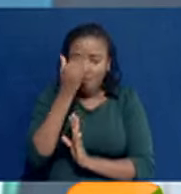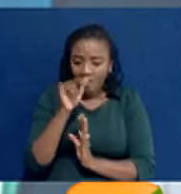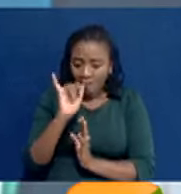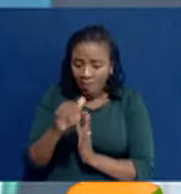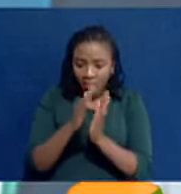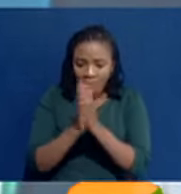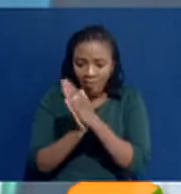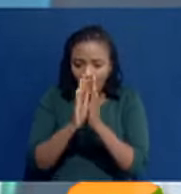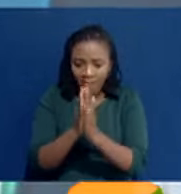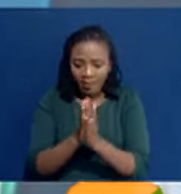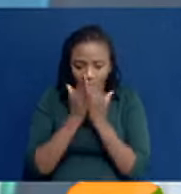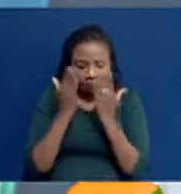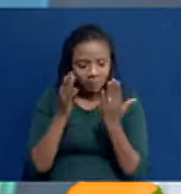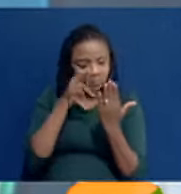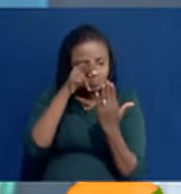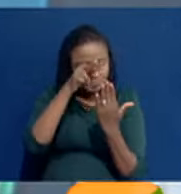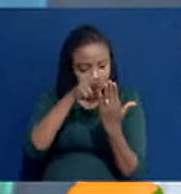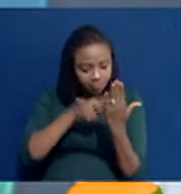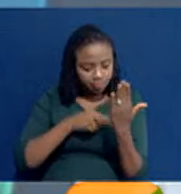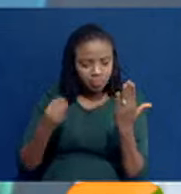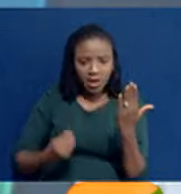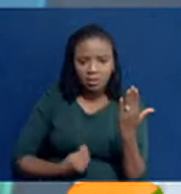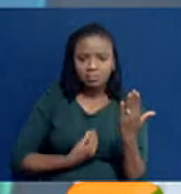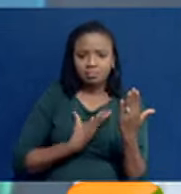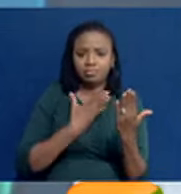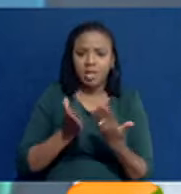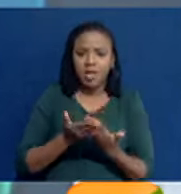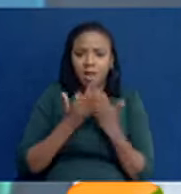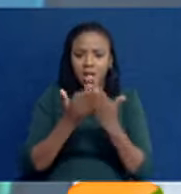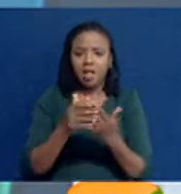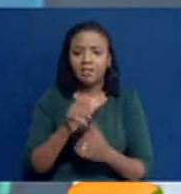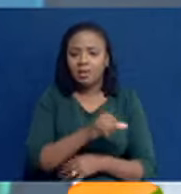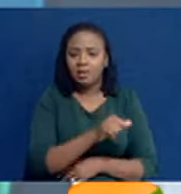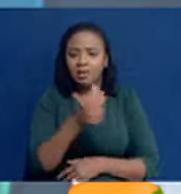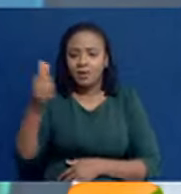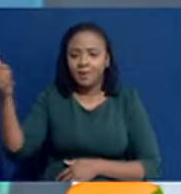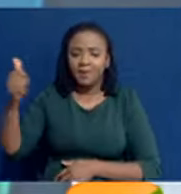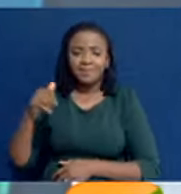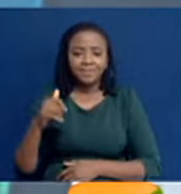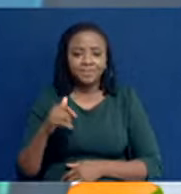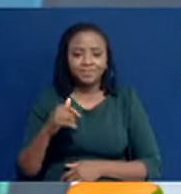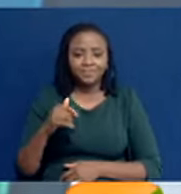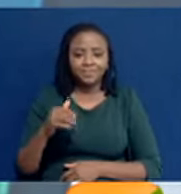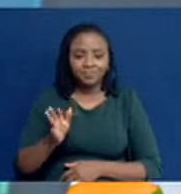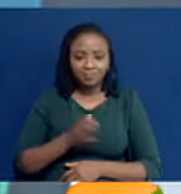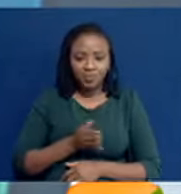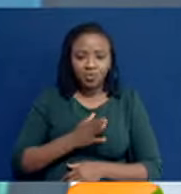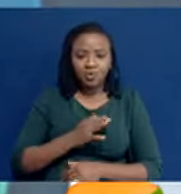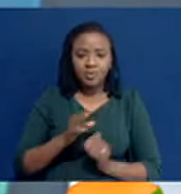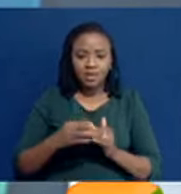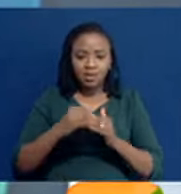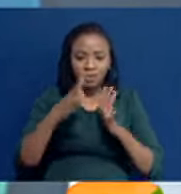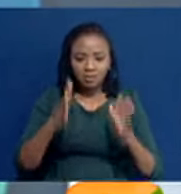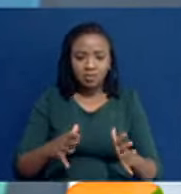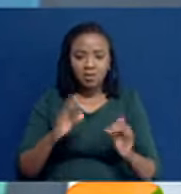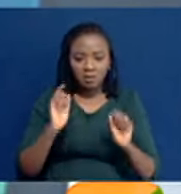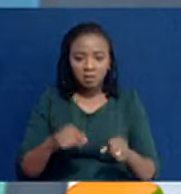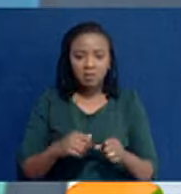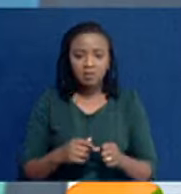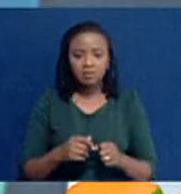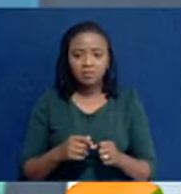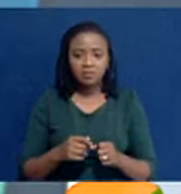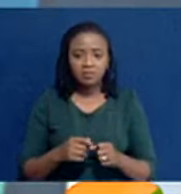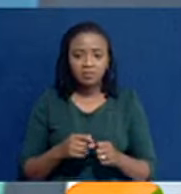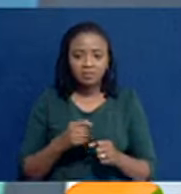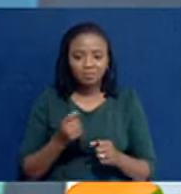maybe to guide or to help others, other upcoming women leaders, that they still